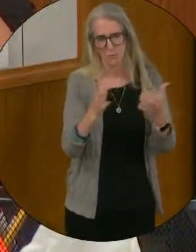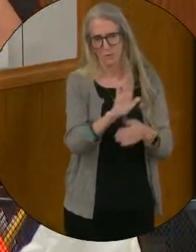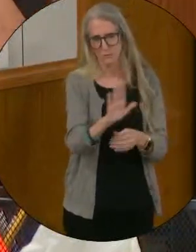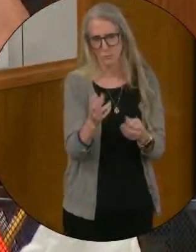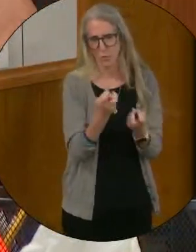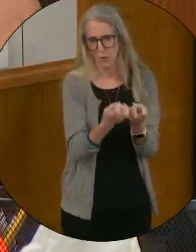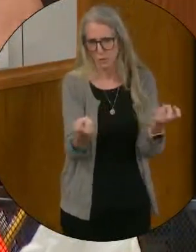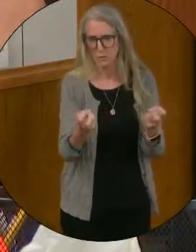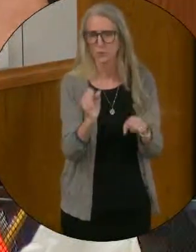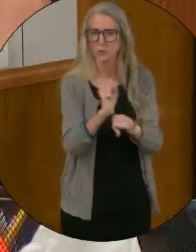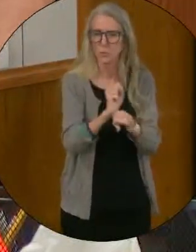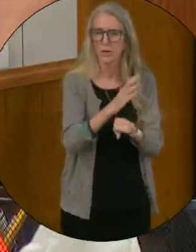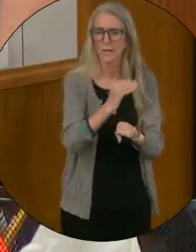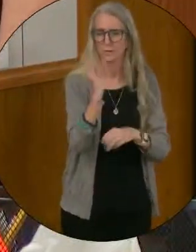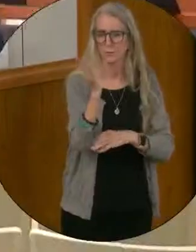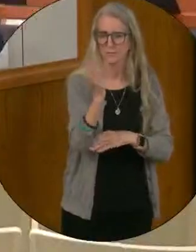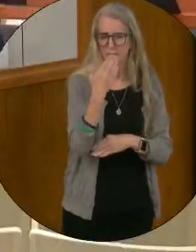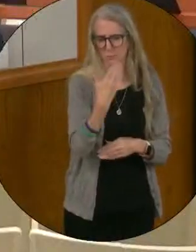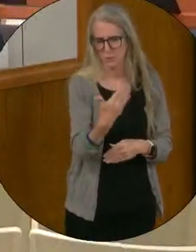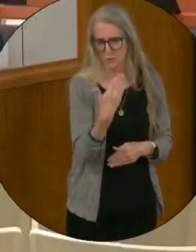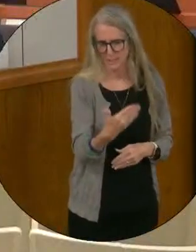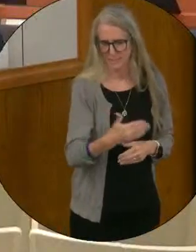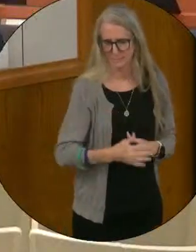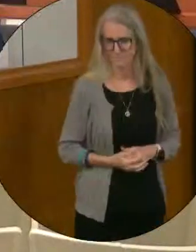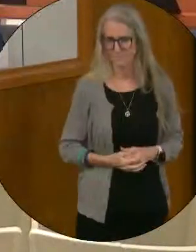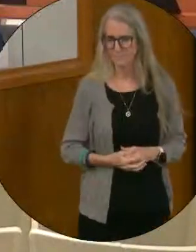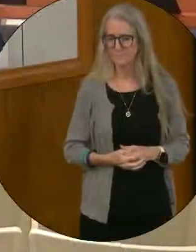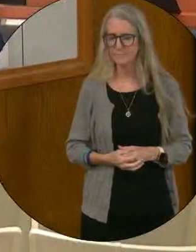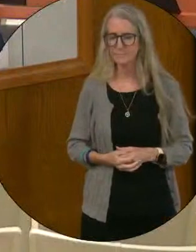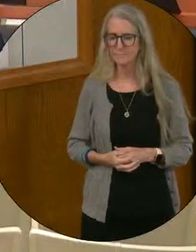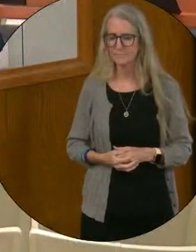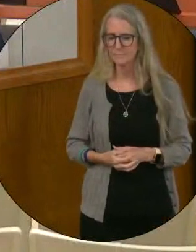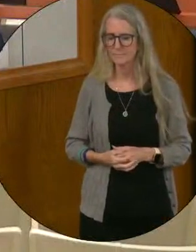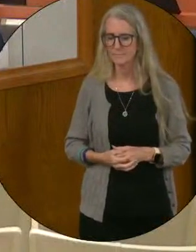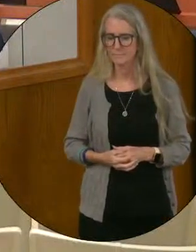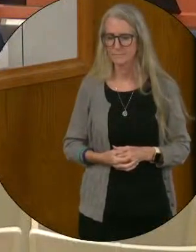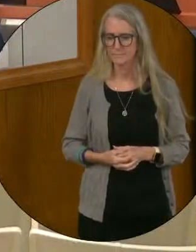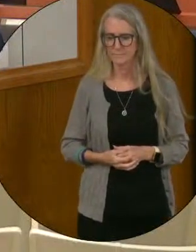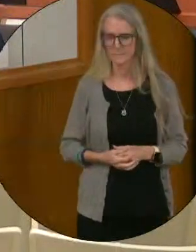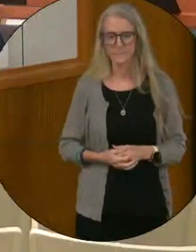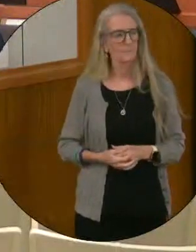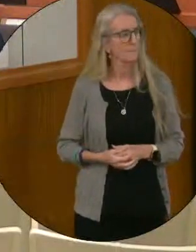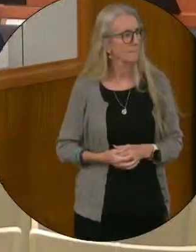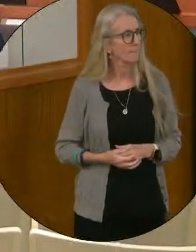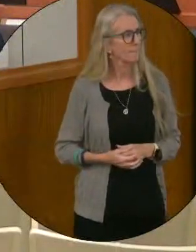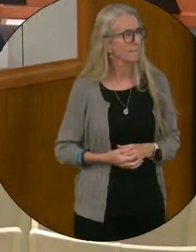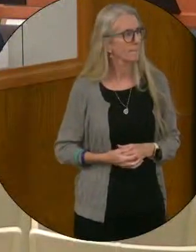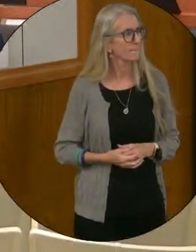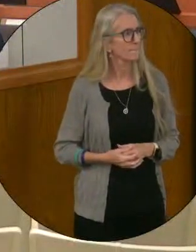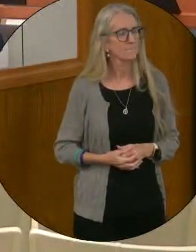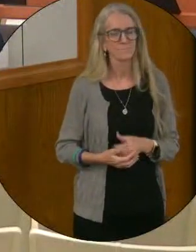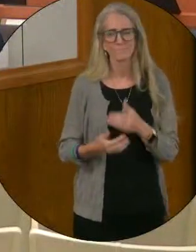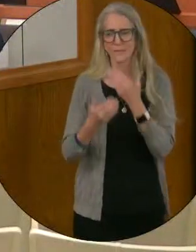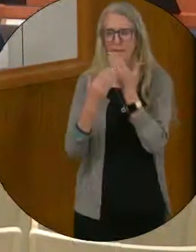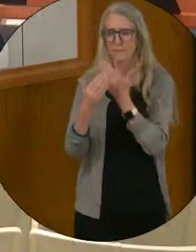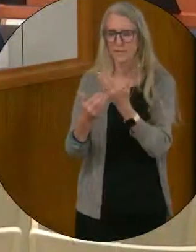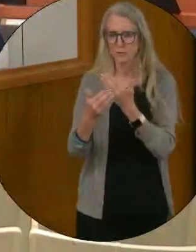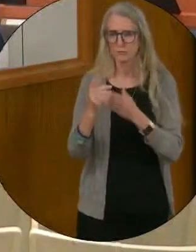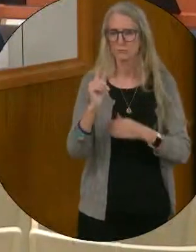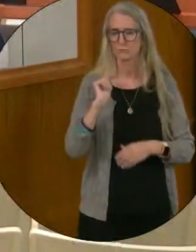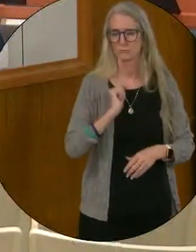this presentation. Appreciate it. Thank you, Trustee